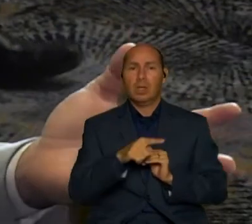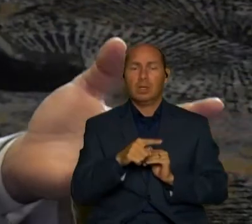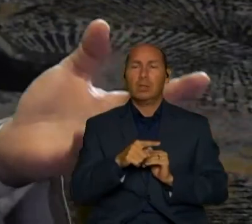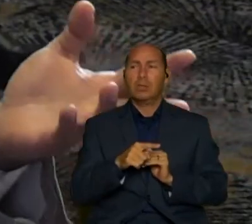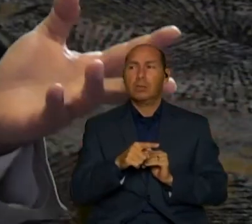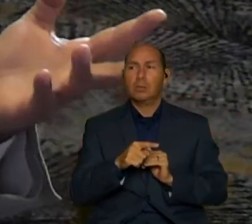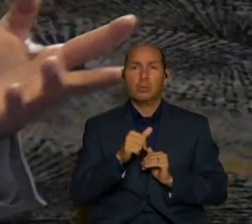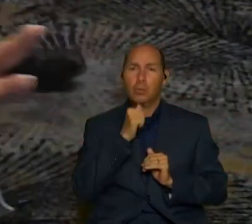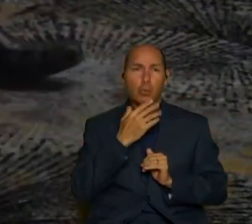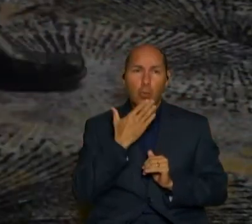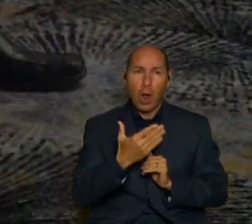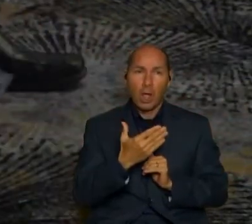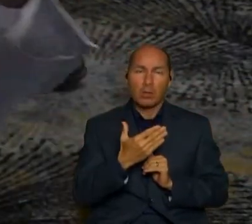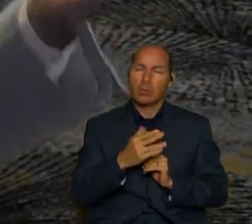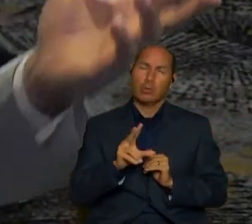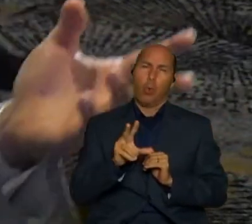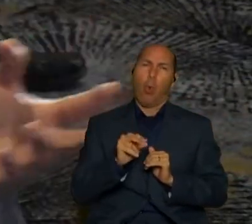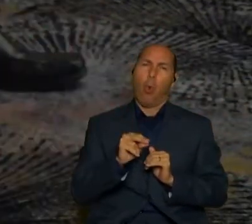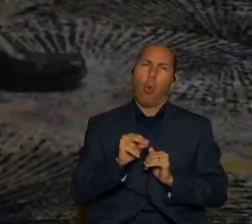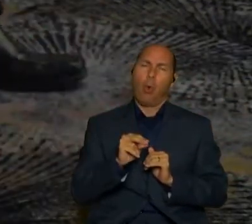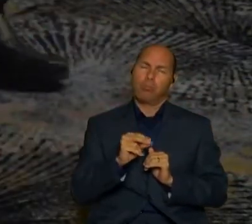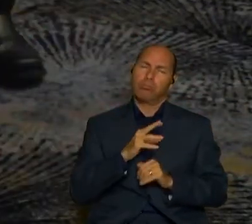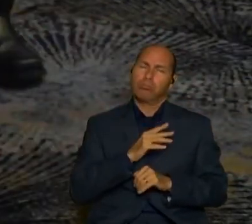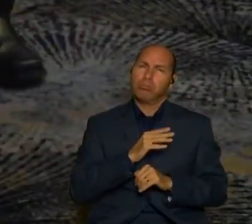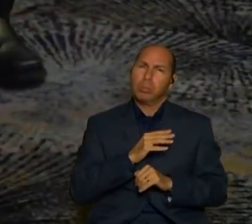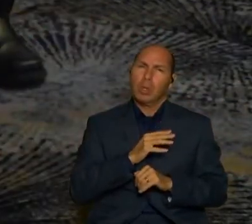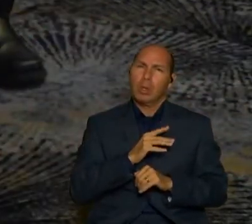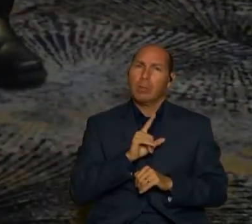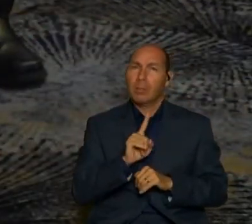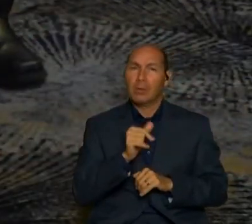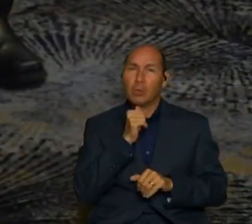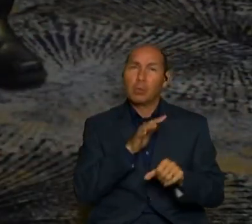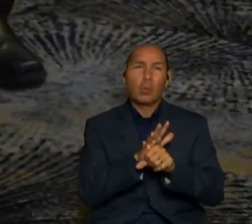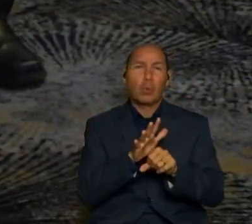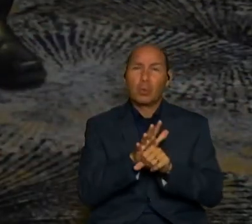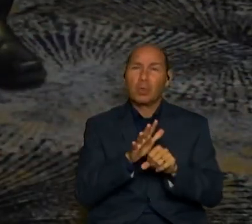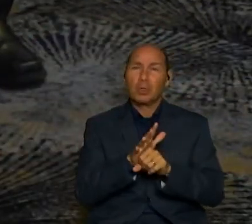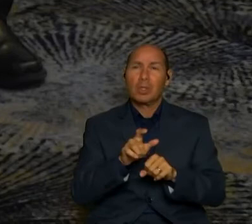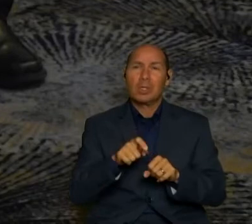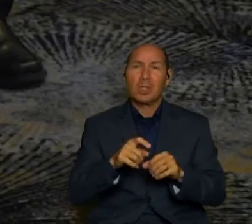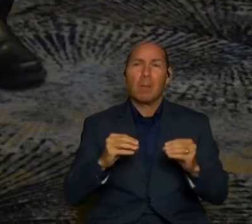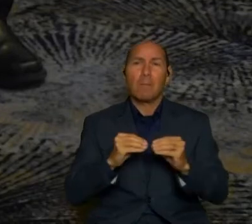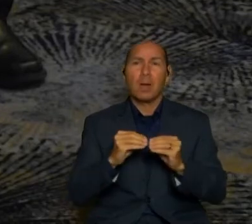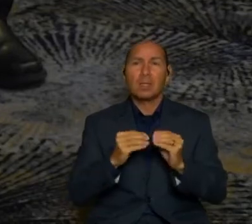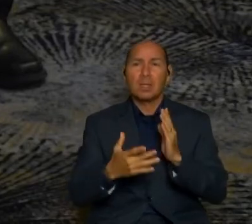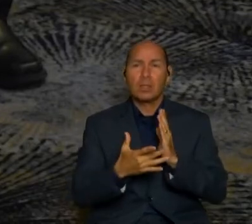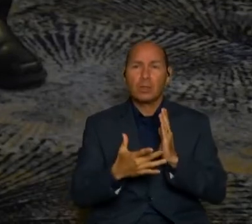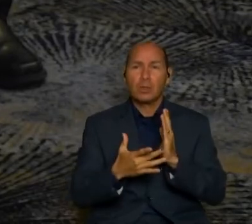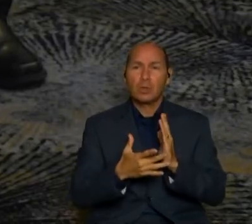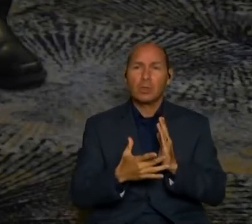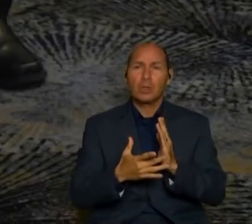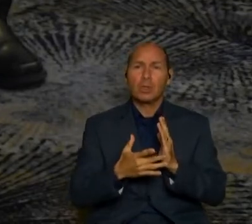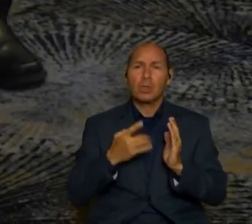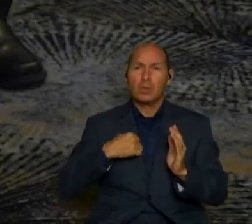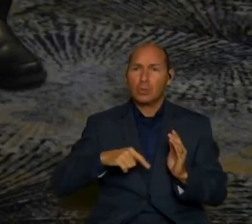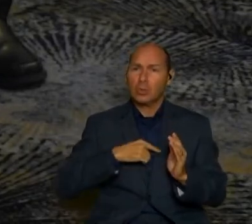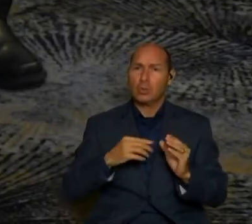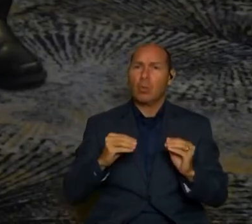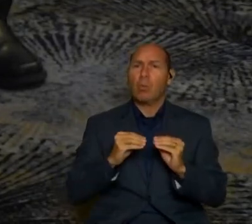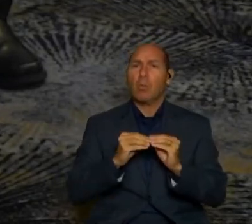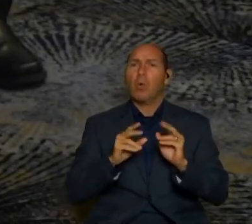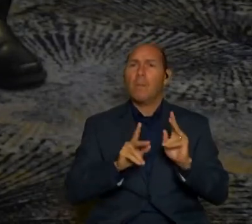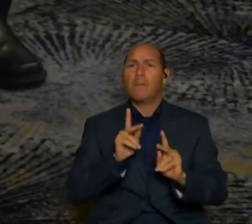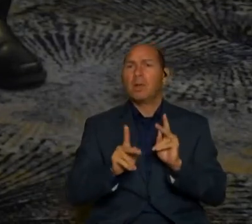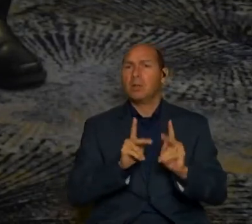right? And the workload has increased, more difficult technology. So it's not just that we need more people. We